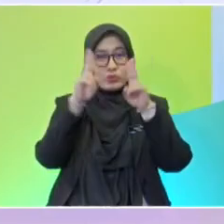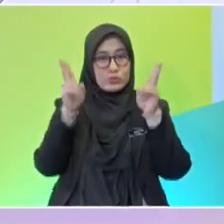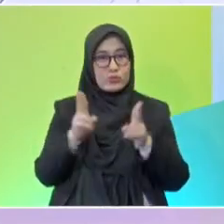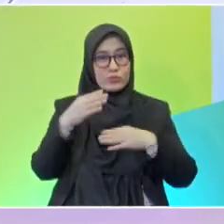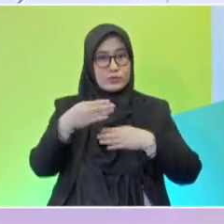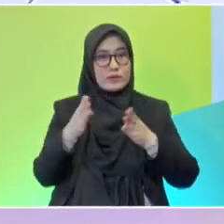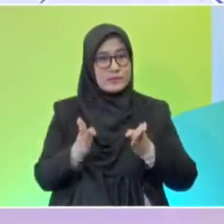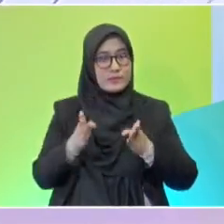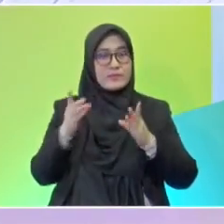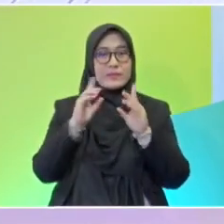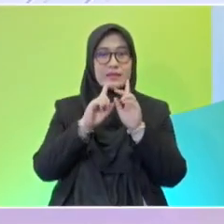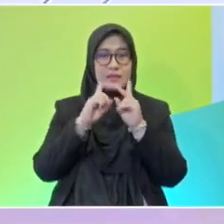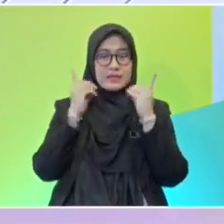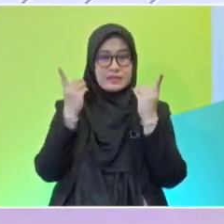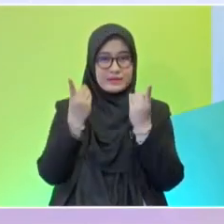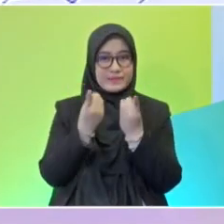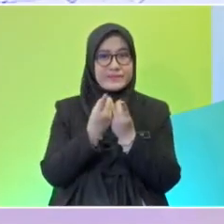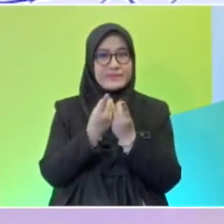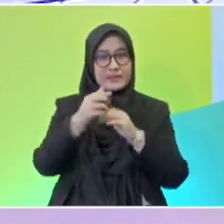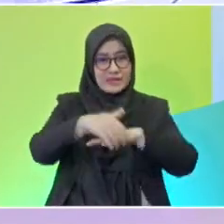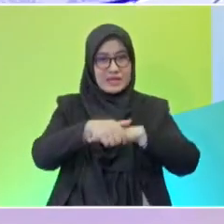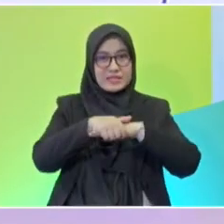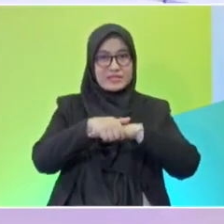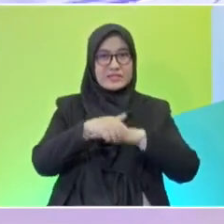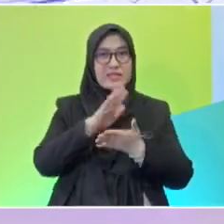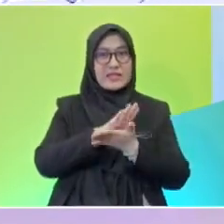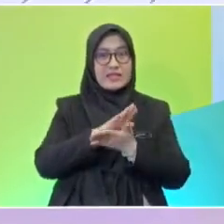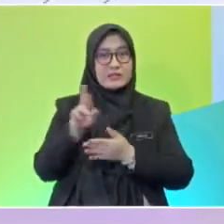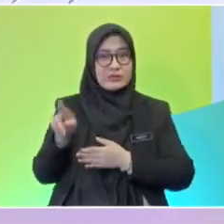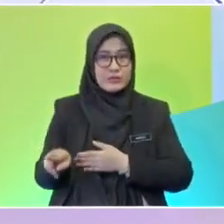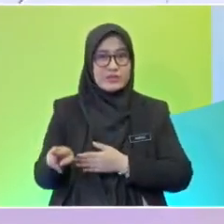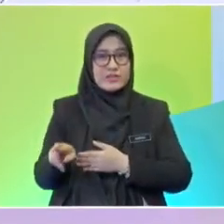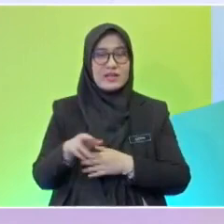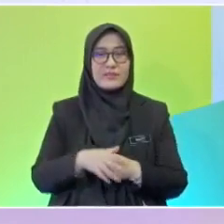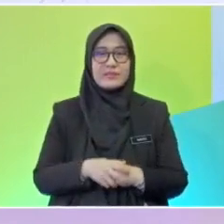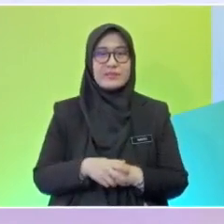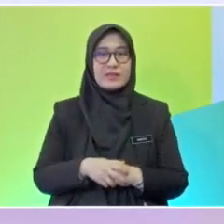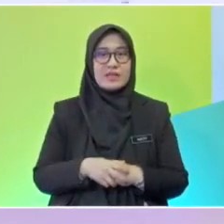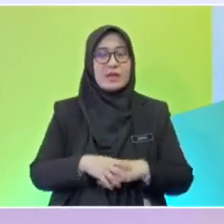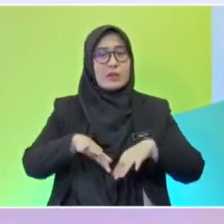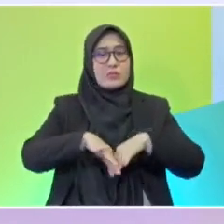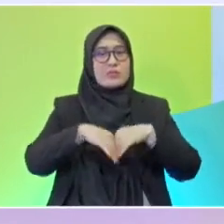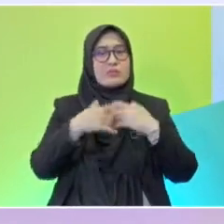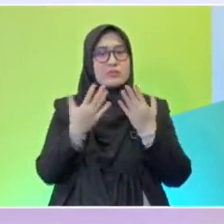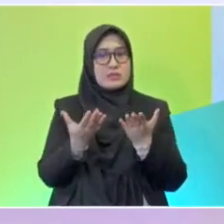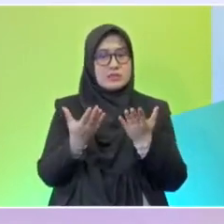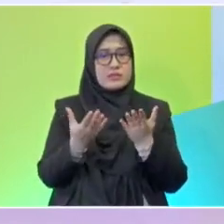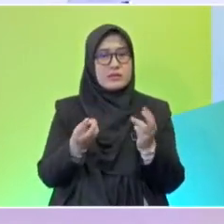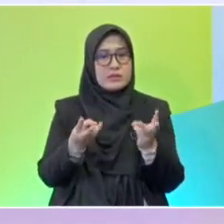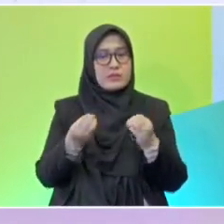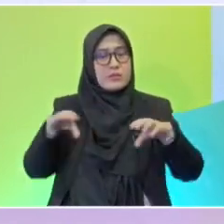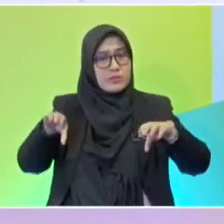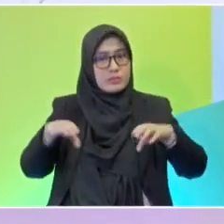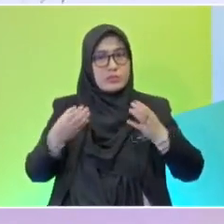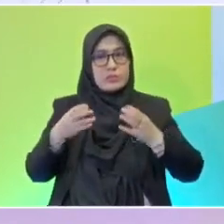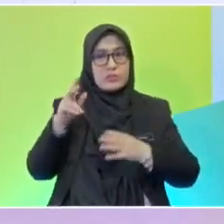segment, we are going to be focusing on how to conduct PBD for English, Sekolah Rendah. And to know more about that, we have here our guest,